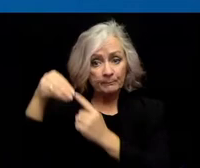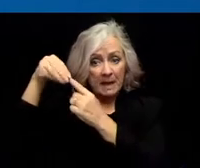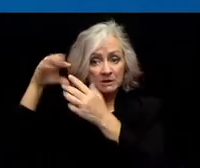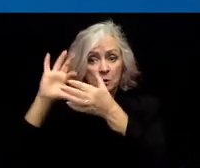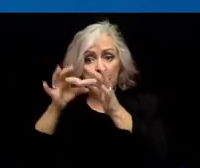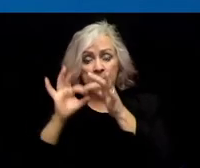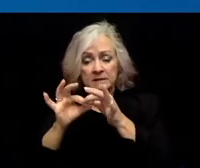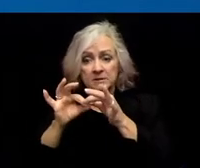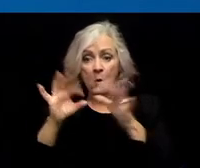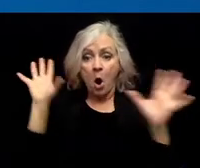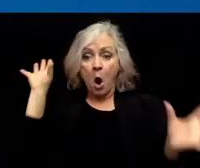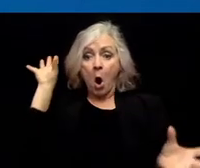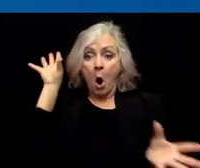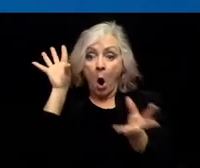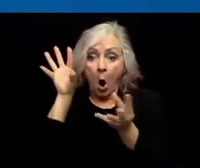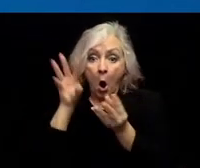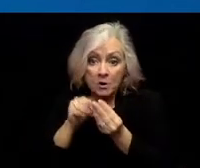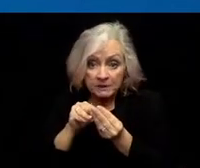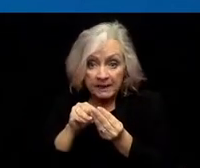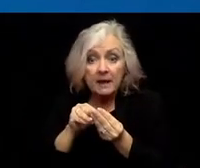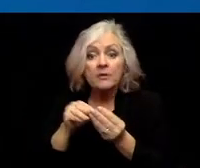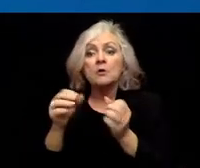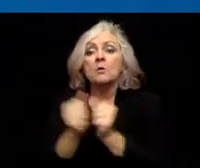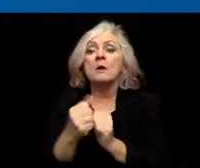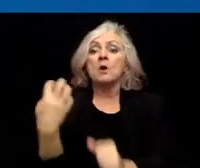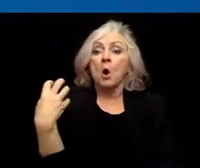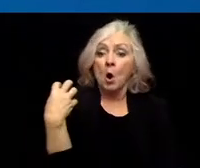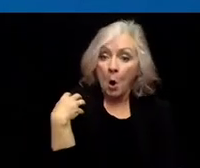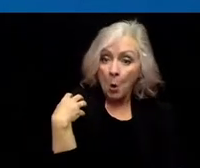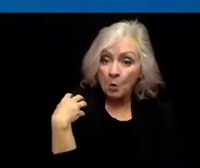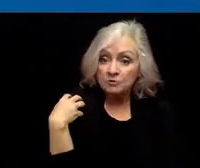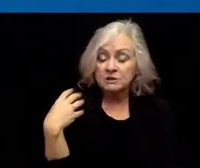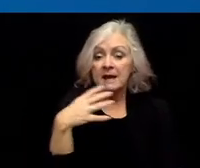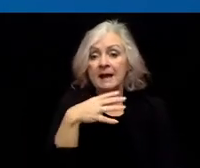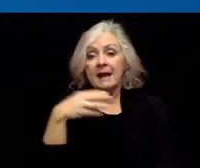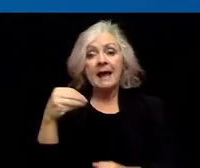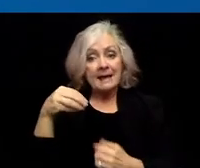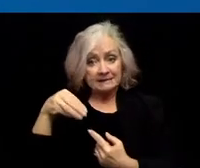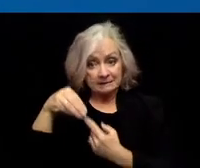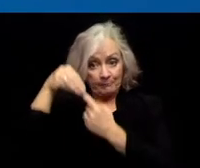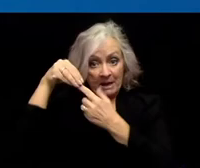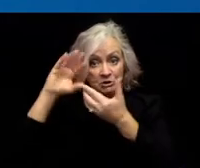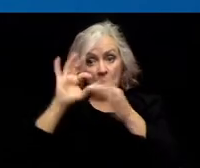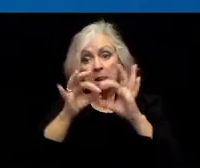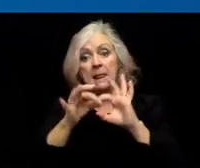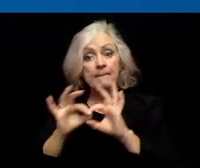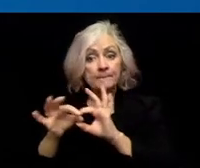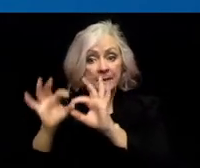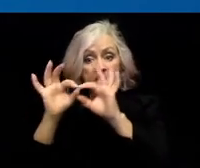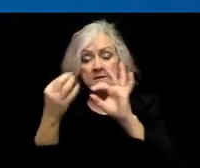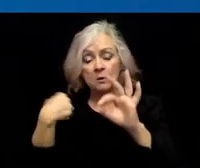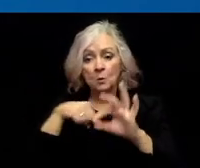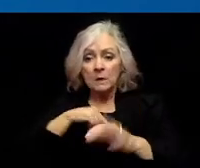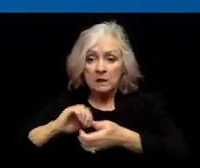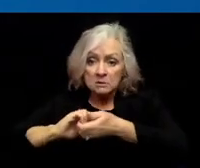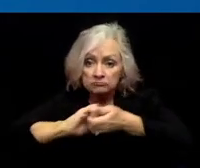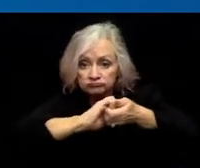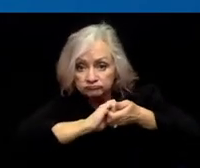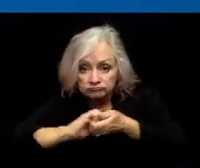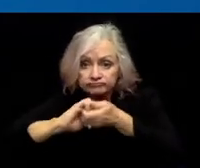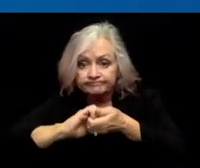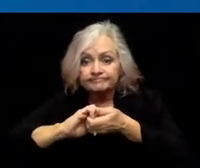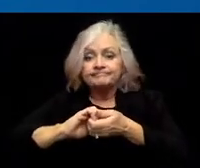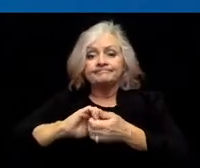with the coaches and the guidance of Special Olympics that we worked in tandem to kind of